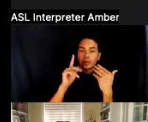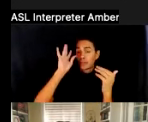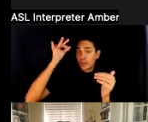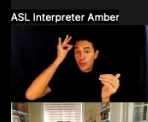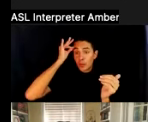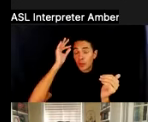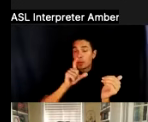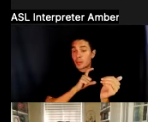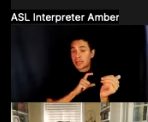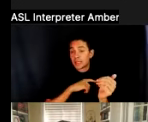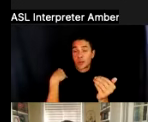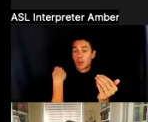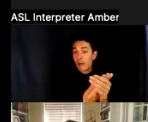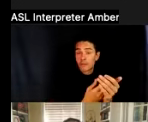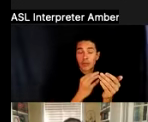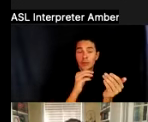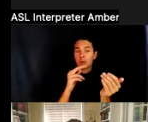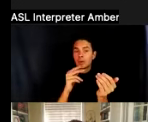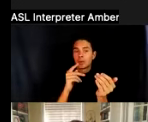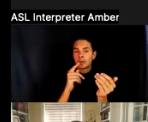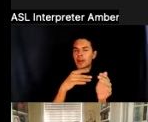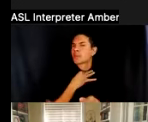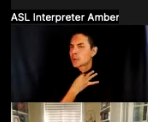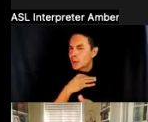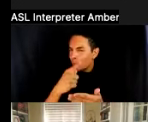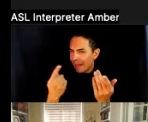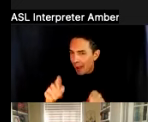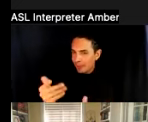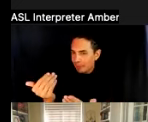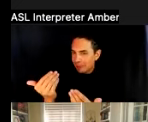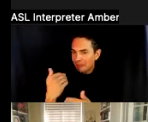federal, So what did happen?